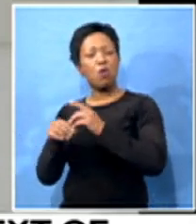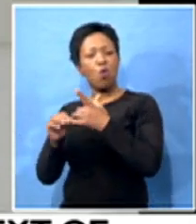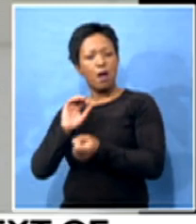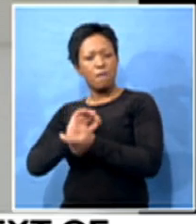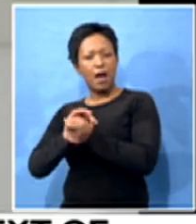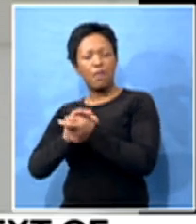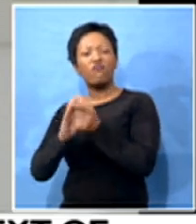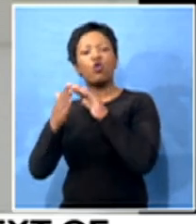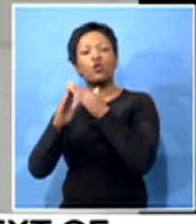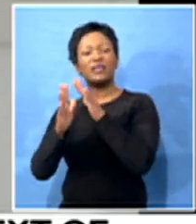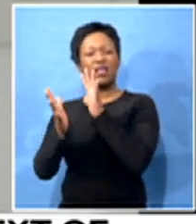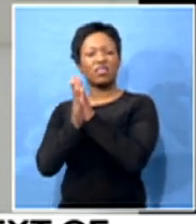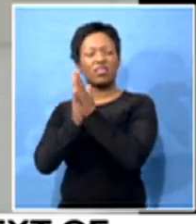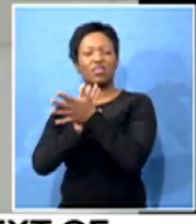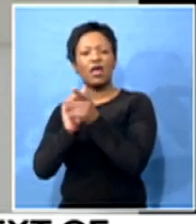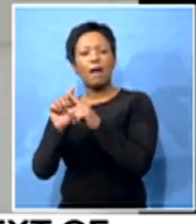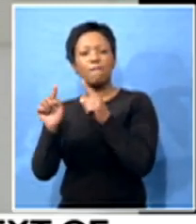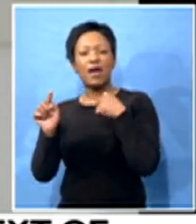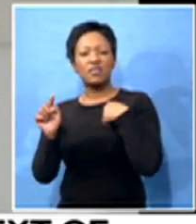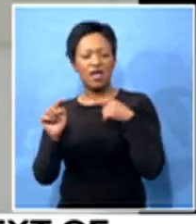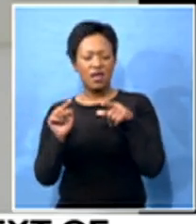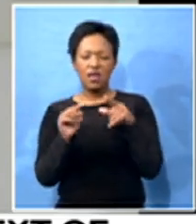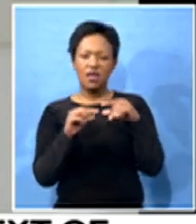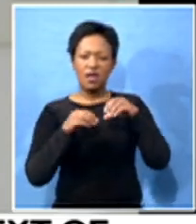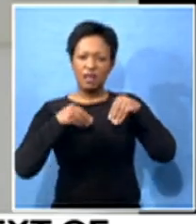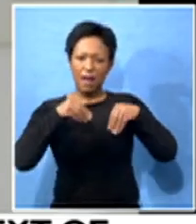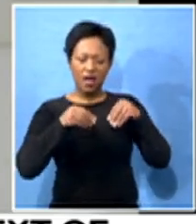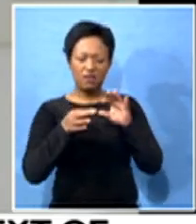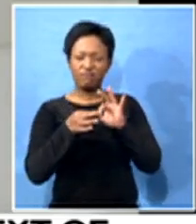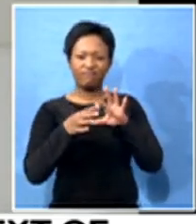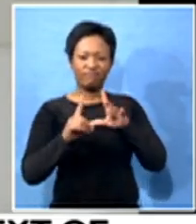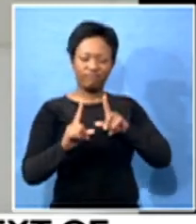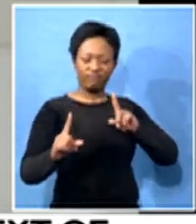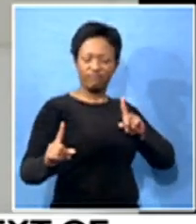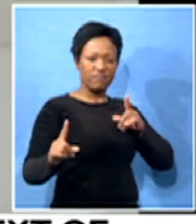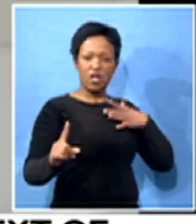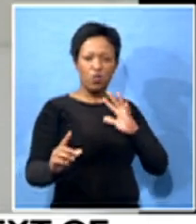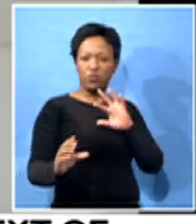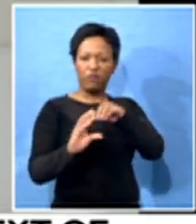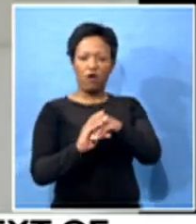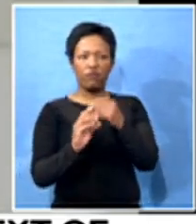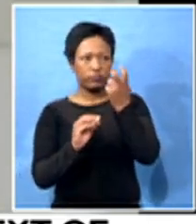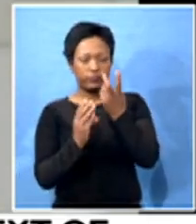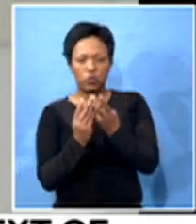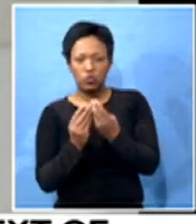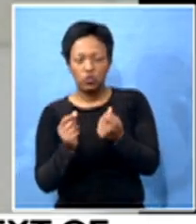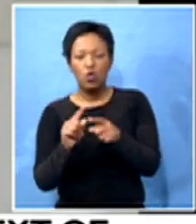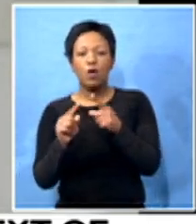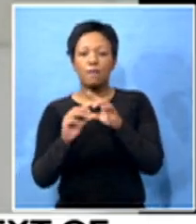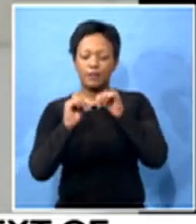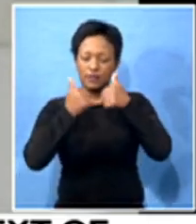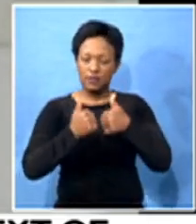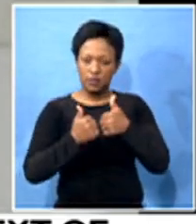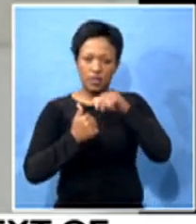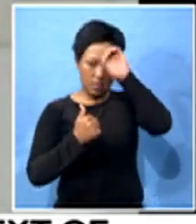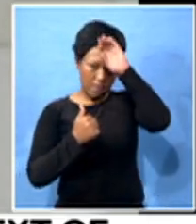members, yet they are disenfranchised when it comes to solutions to resolving it. We need to have a seat in the Mine Health and